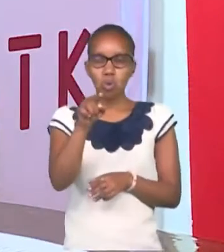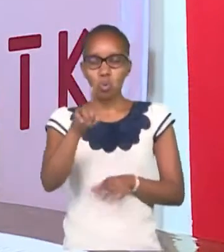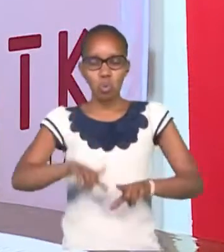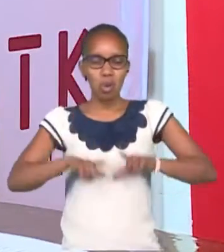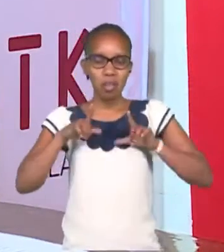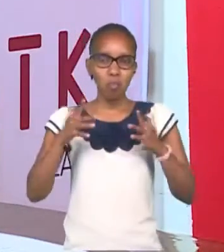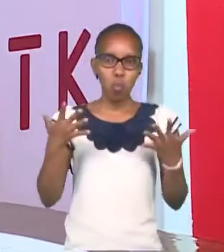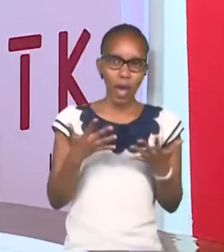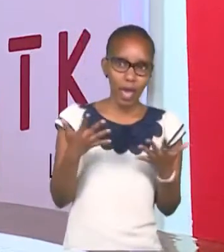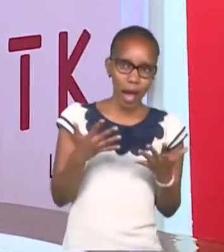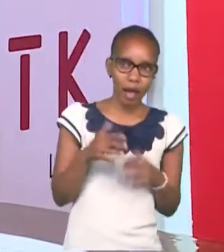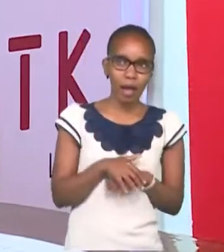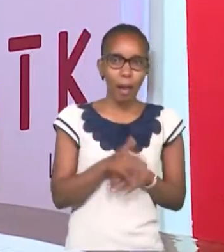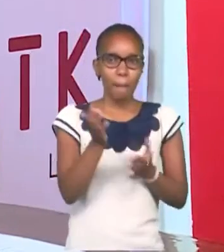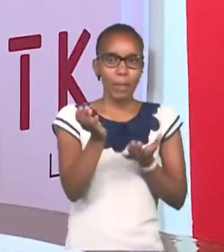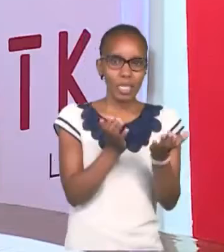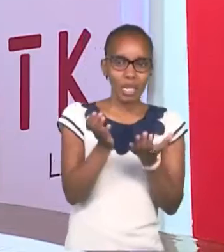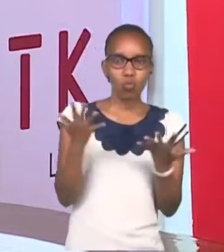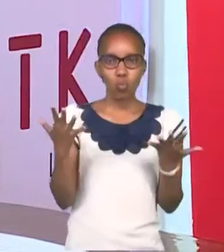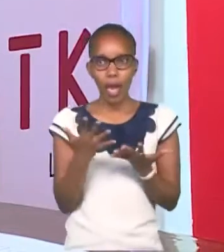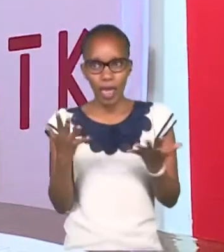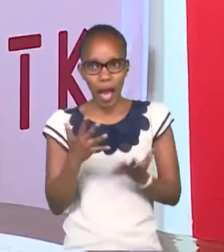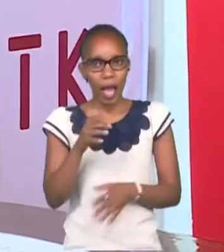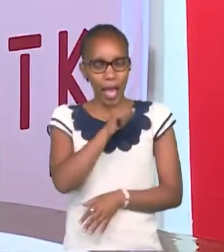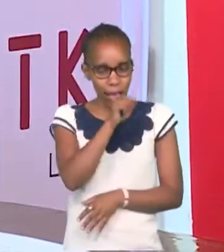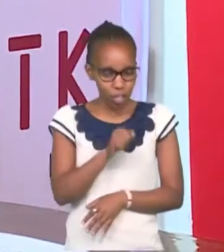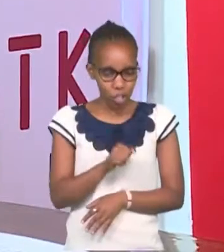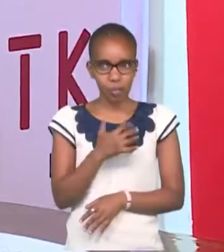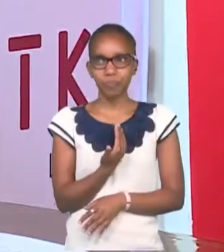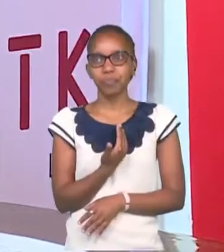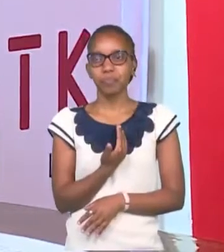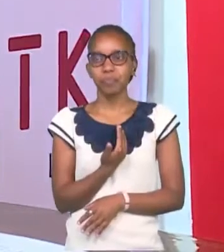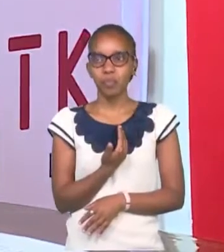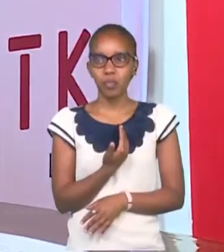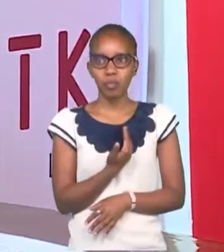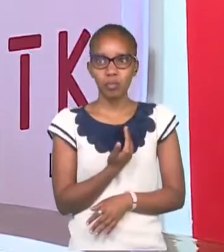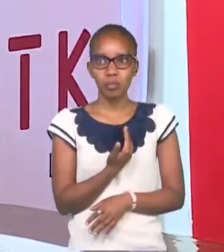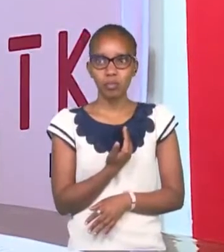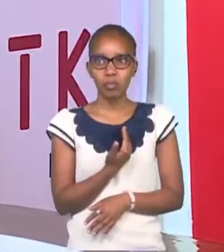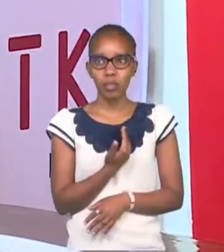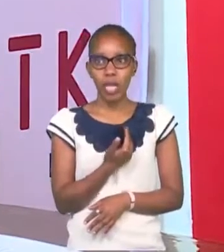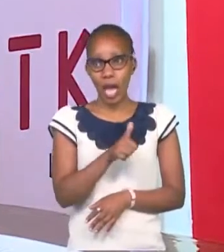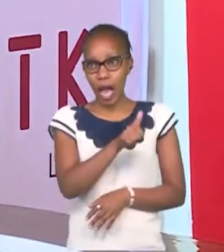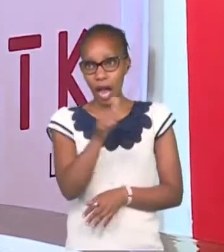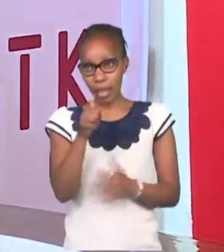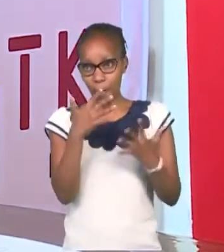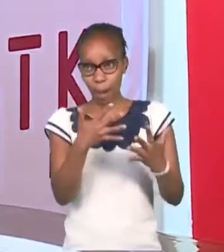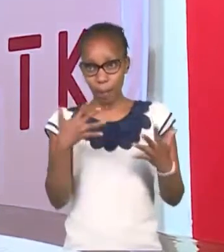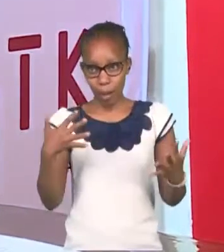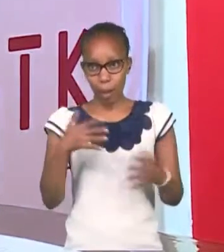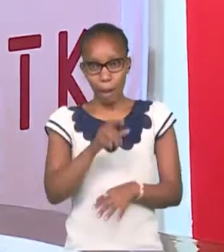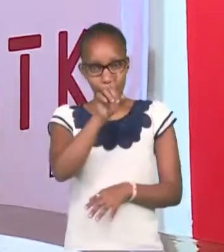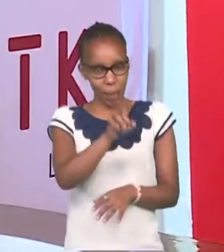number, the age. Yes. Another requirement is one has